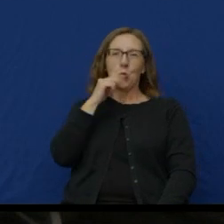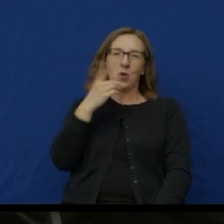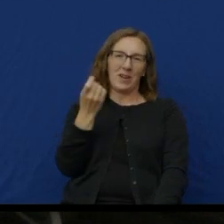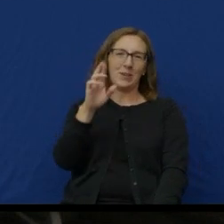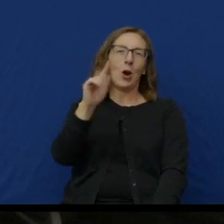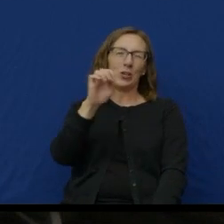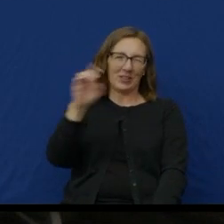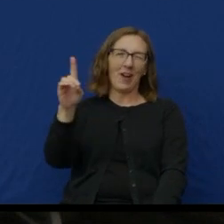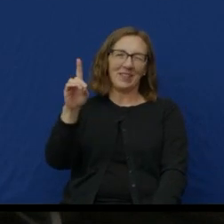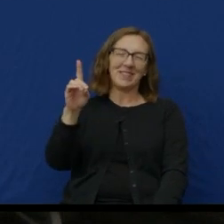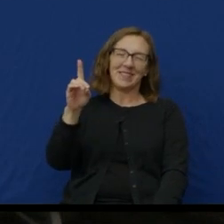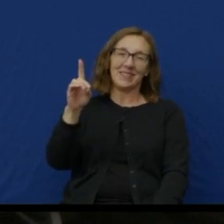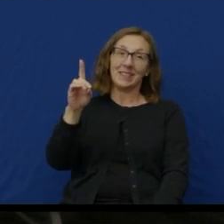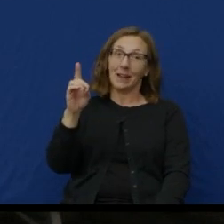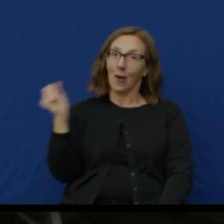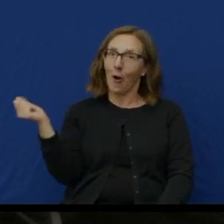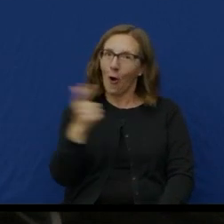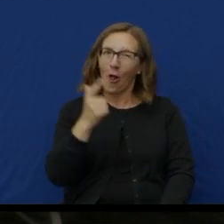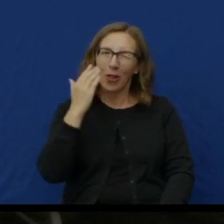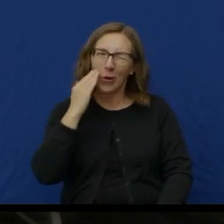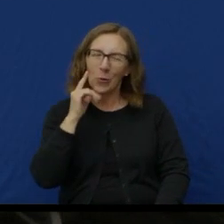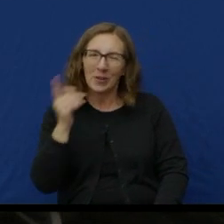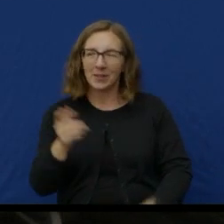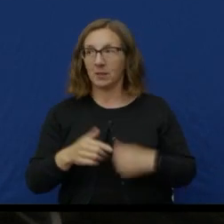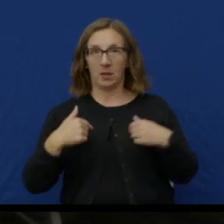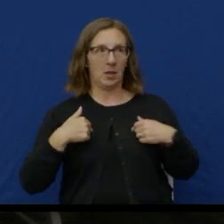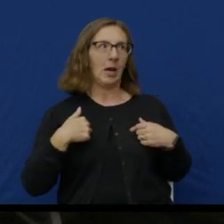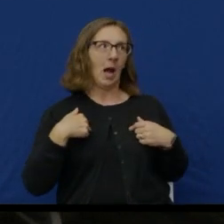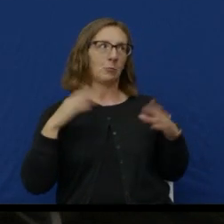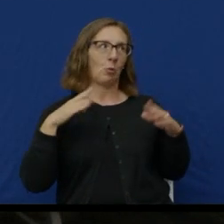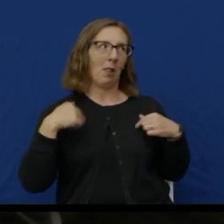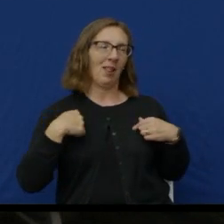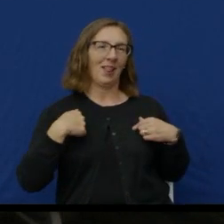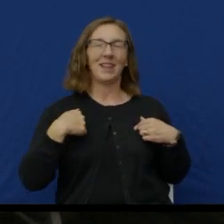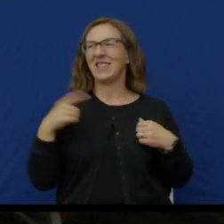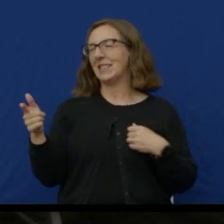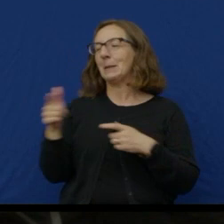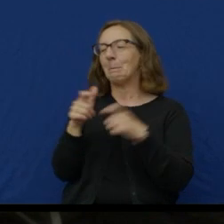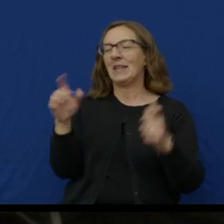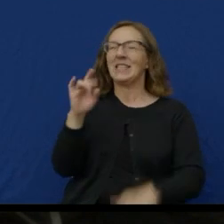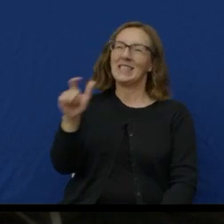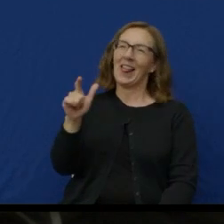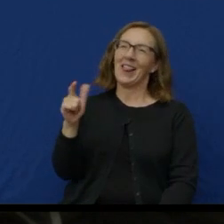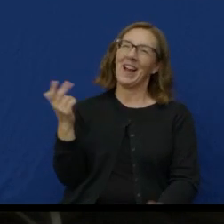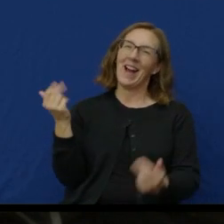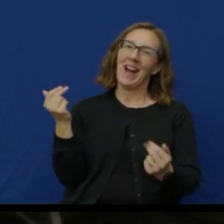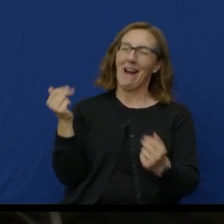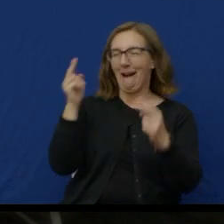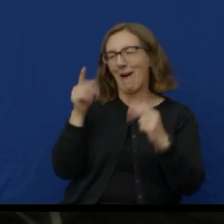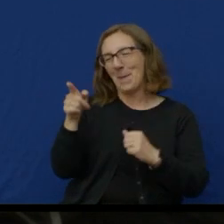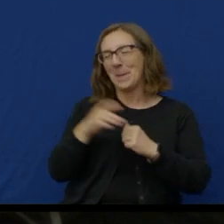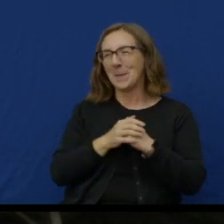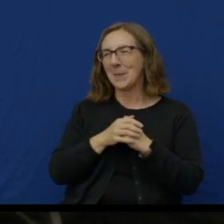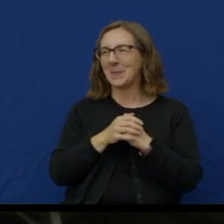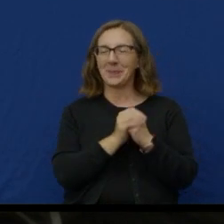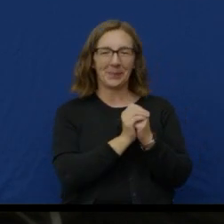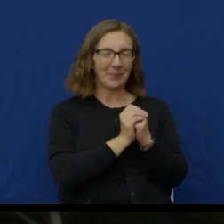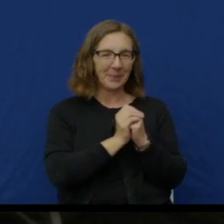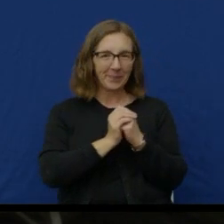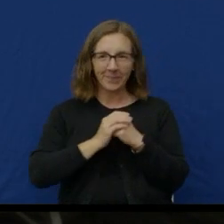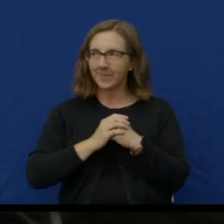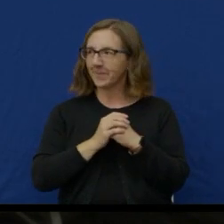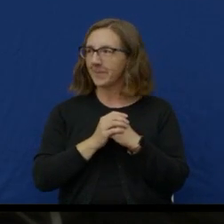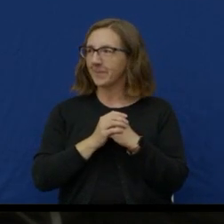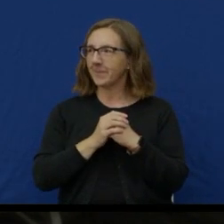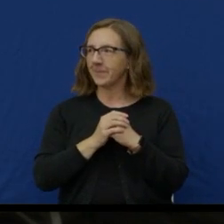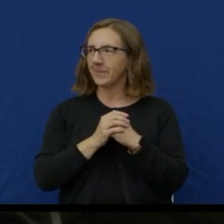Even little guys. Yeah. They call me Troll back there. Yeah, he's a big deal. Big deal. Yeah, right.